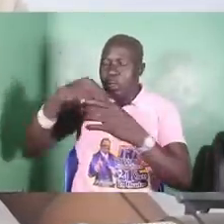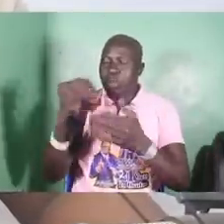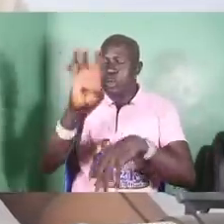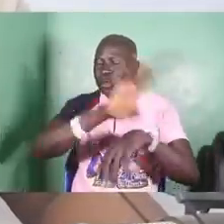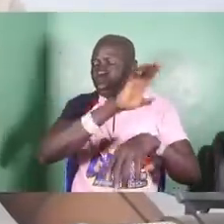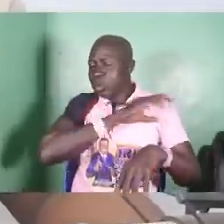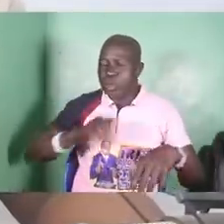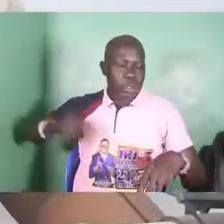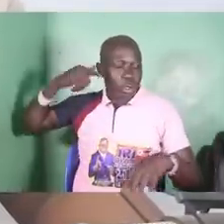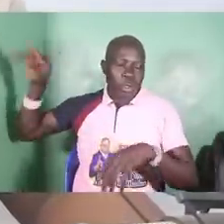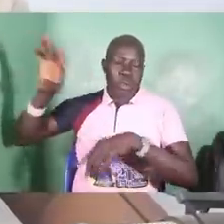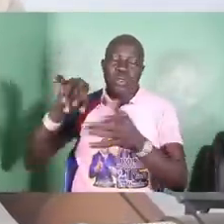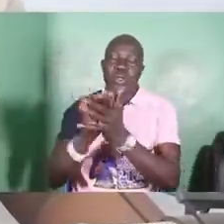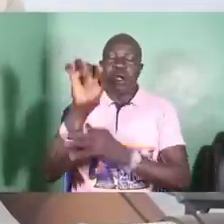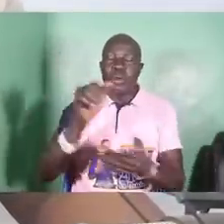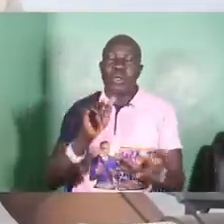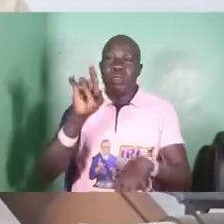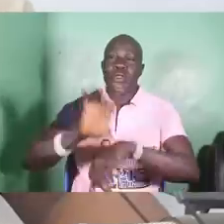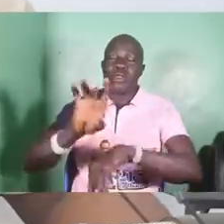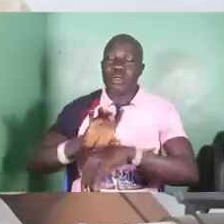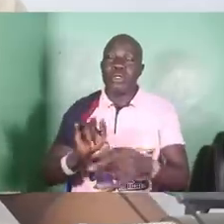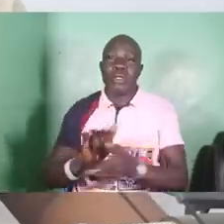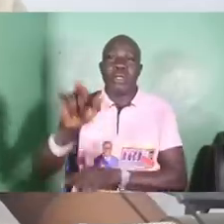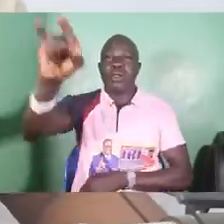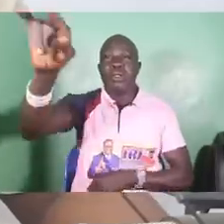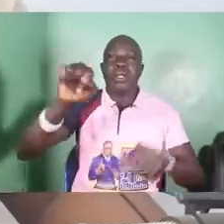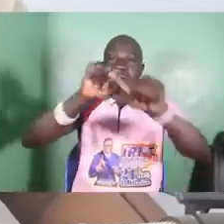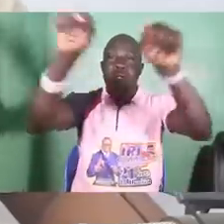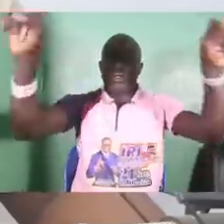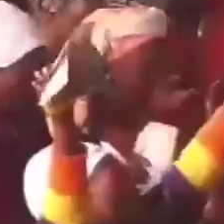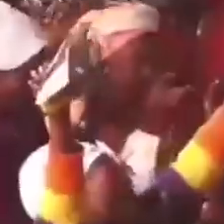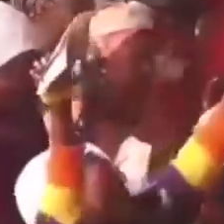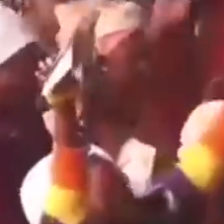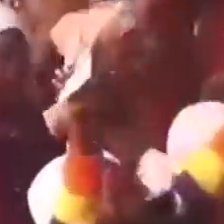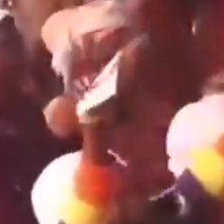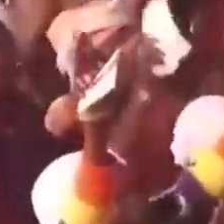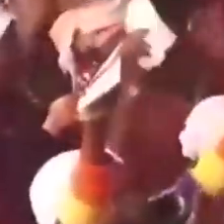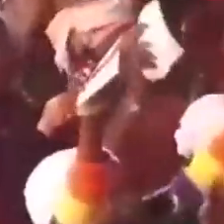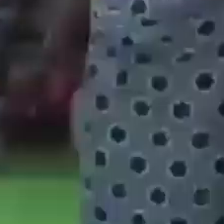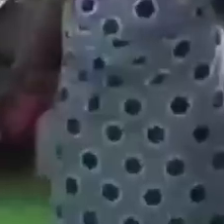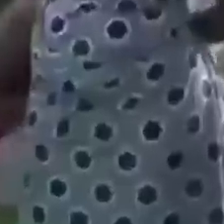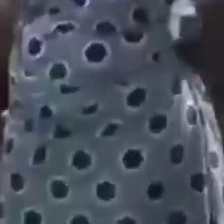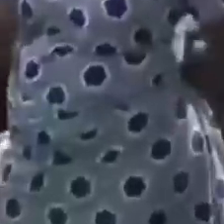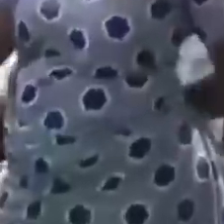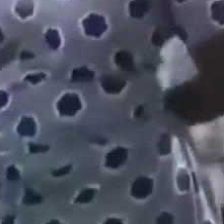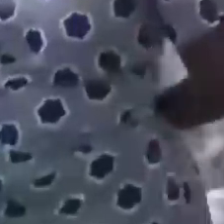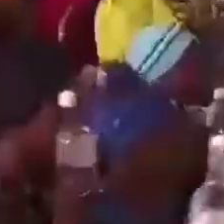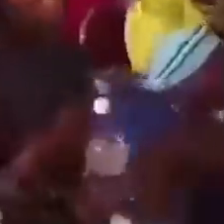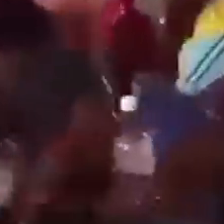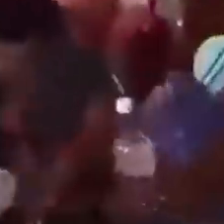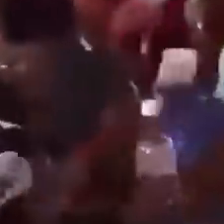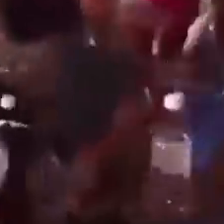Reality. Tolu jo awa ne, baremu idobi airport area, ne leba. Iyanu oju ese, eri oju